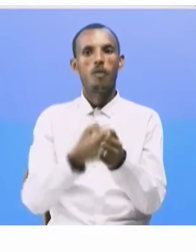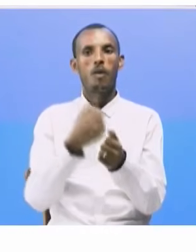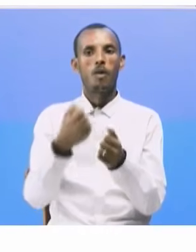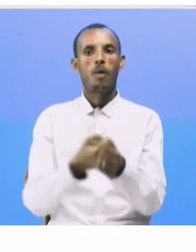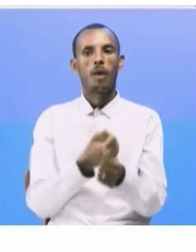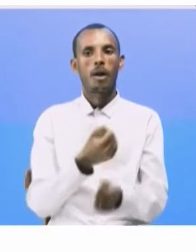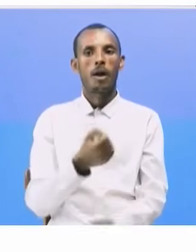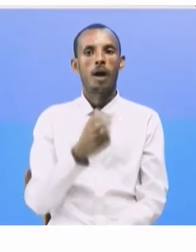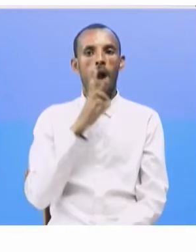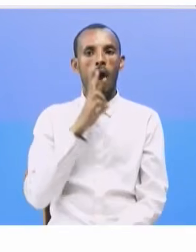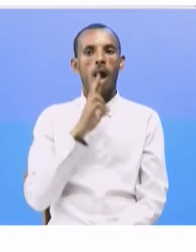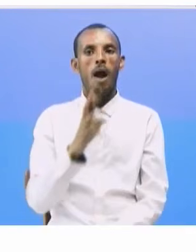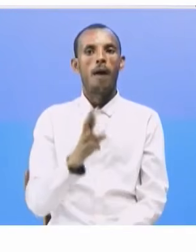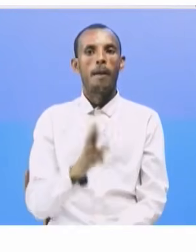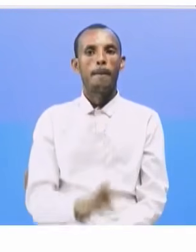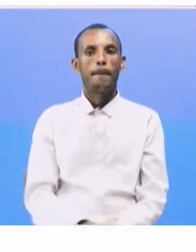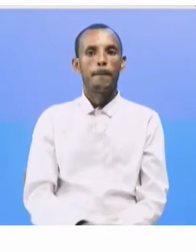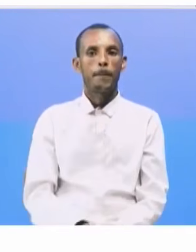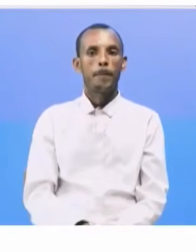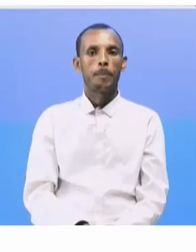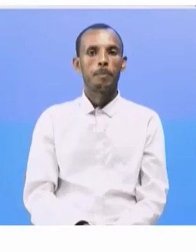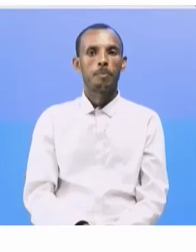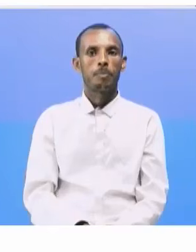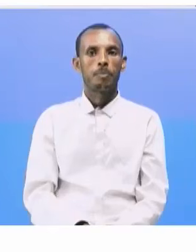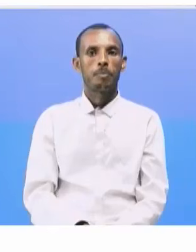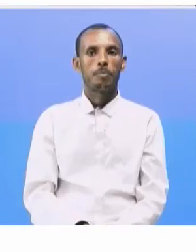whether the following